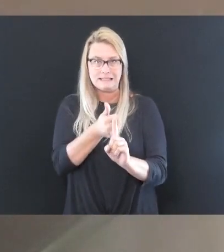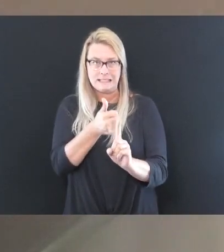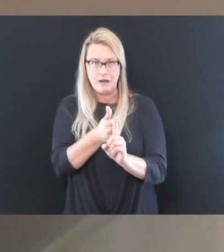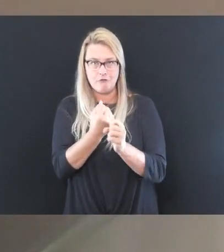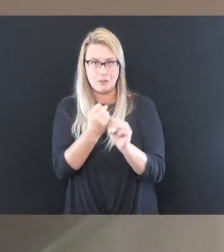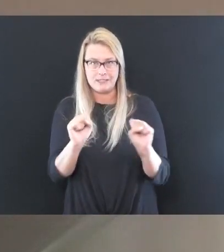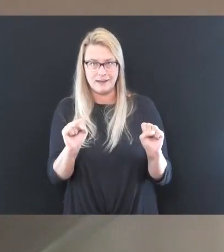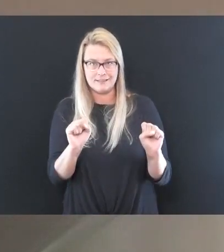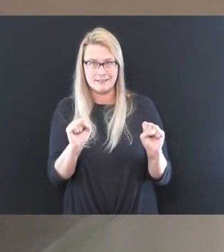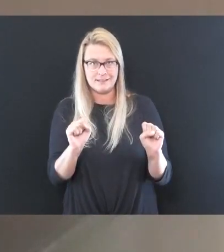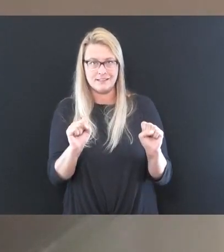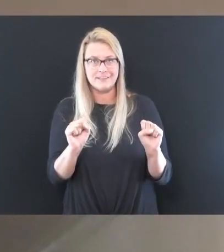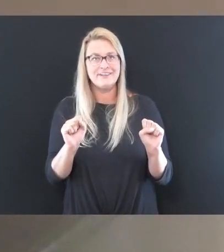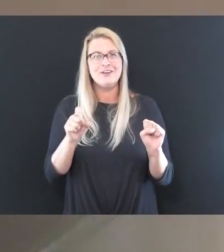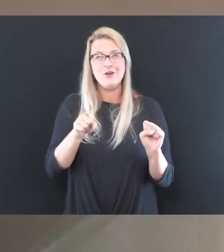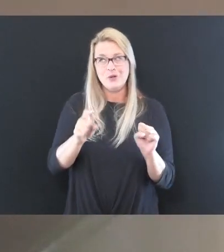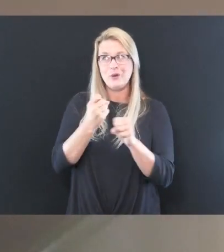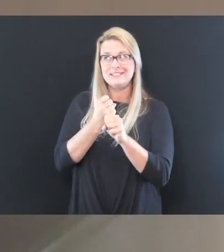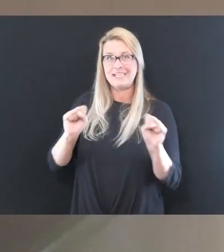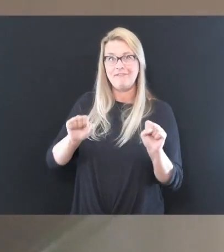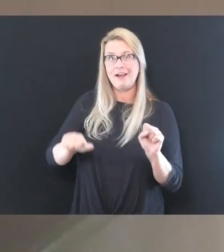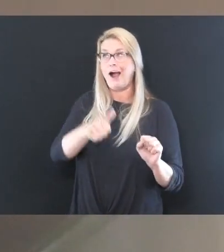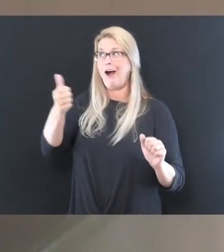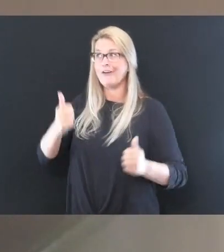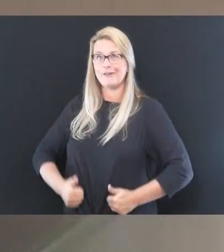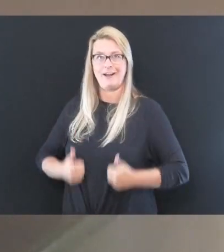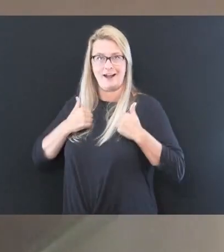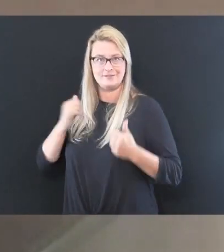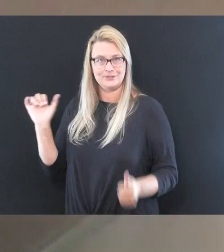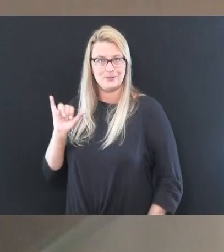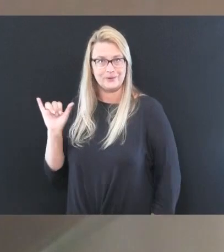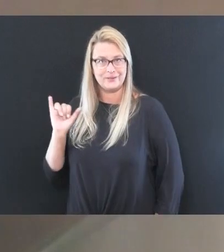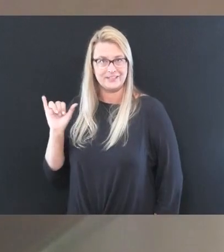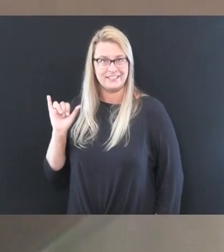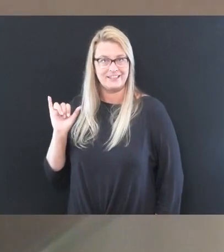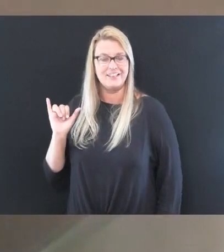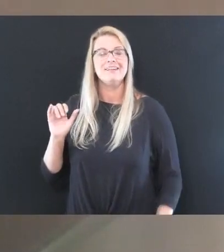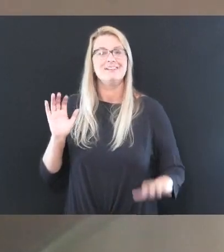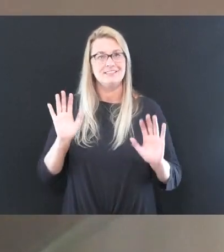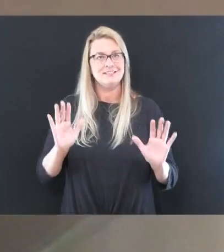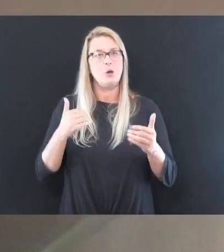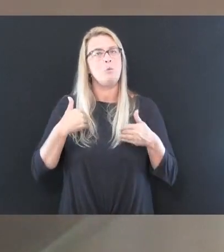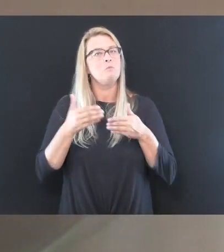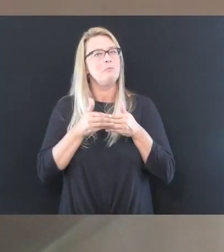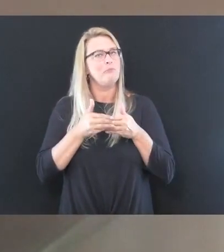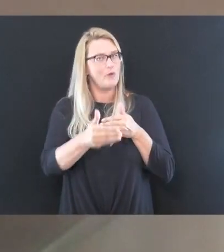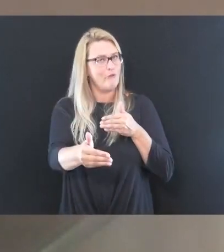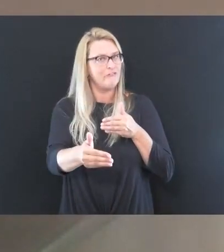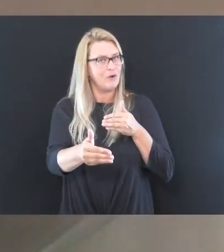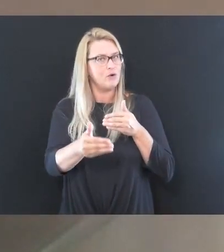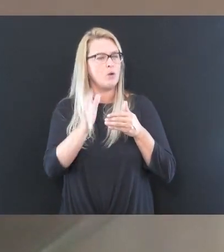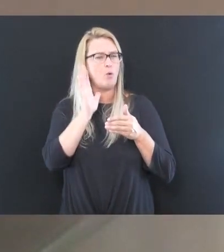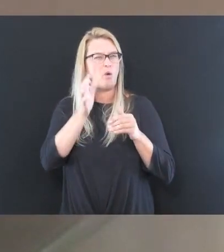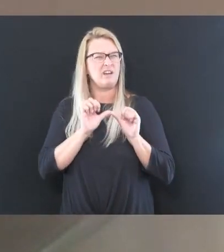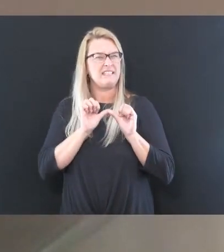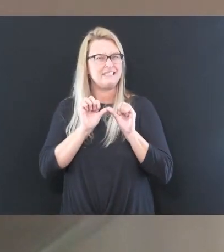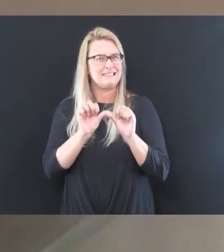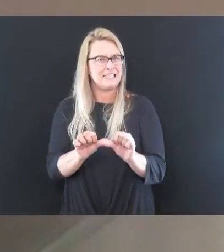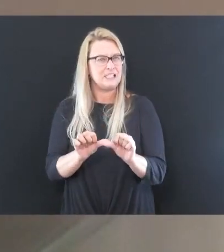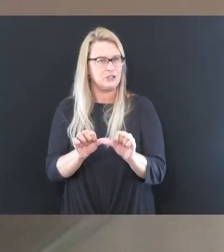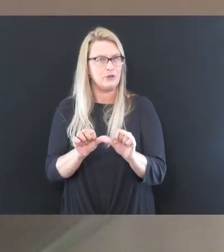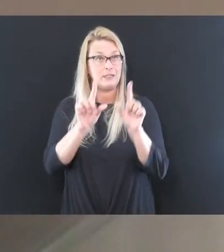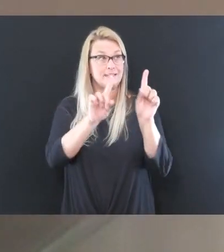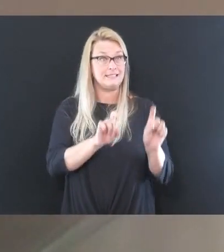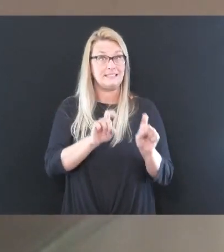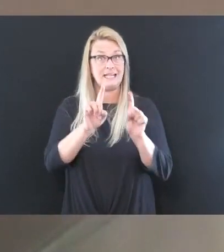yourself, you're actually saving lives. And so as we go forward and continue to work together to